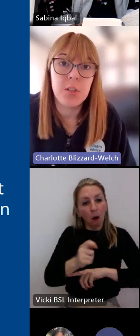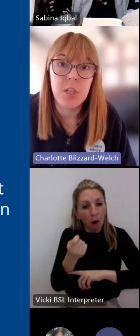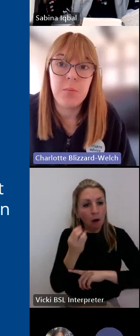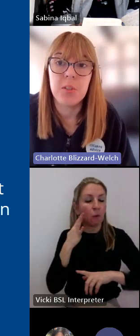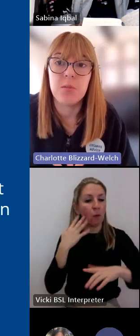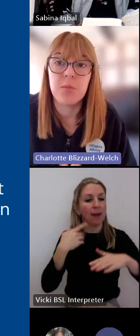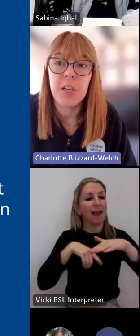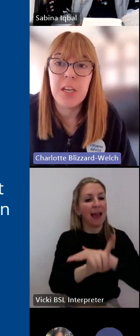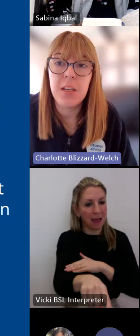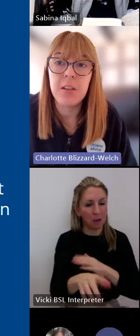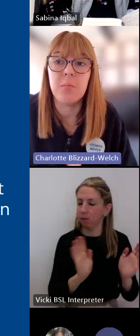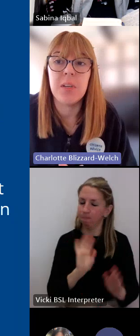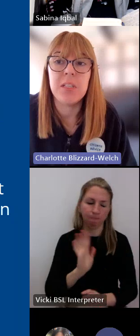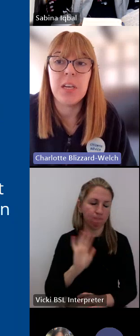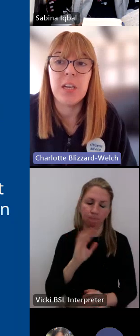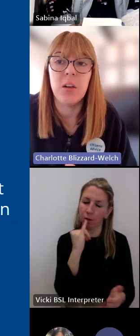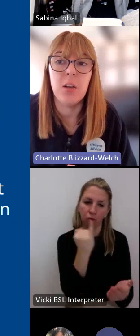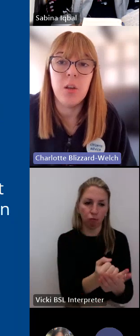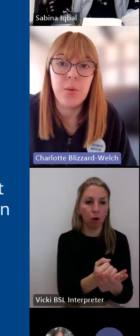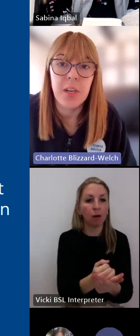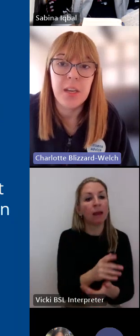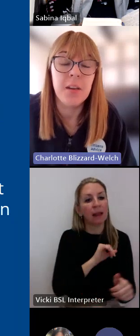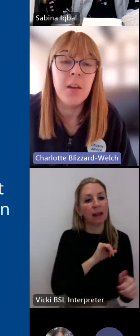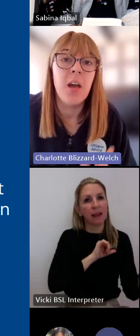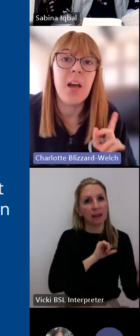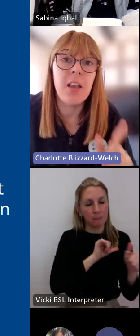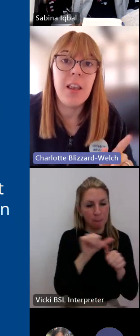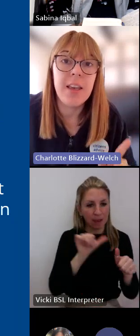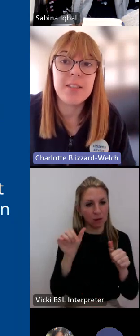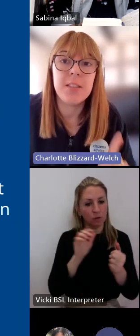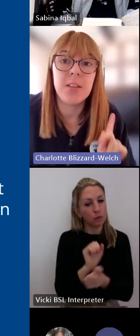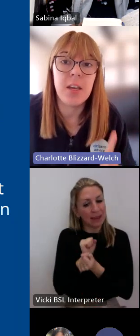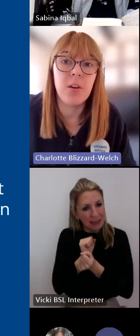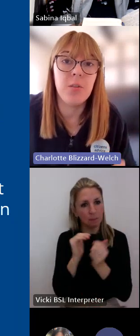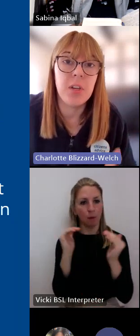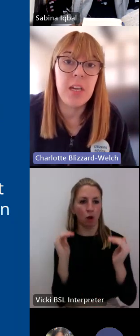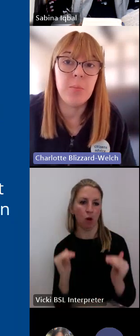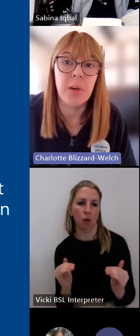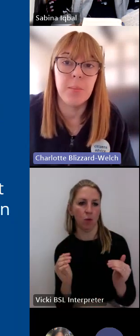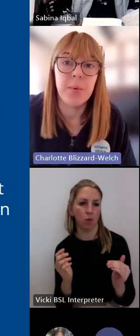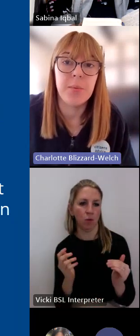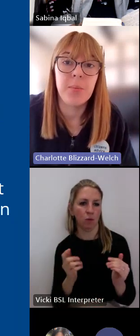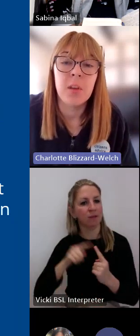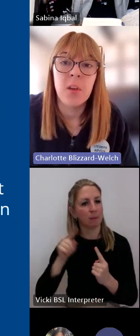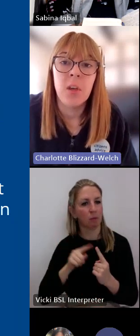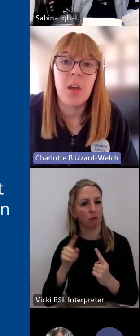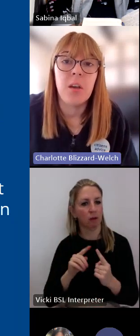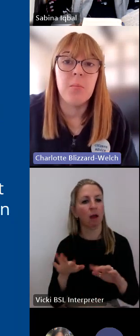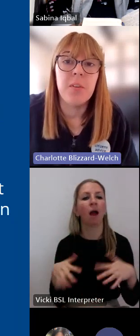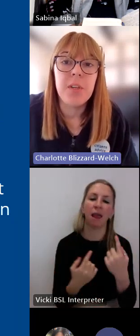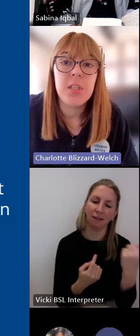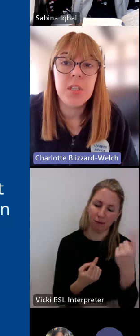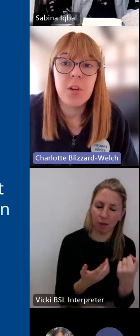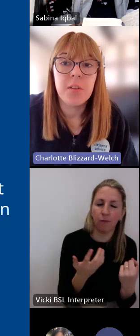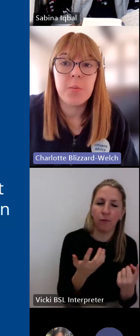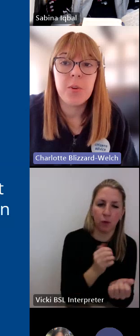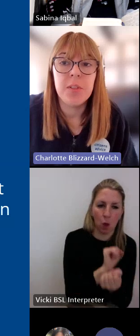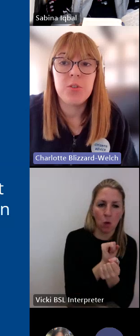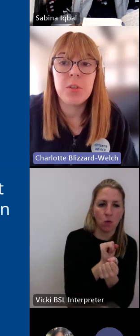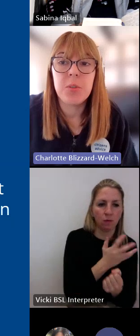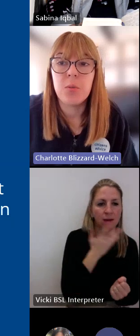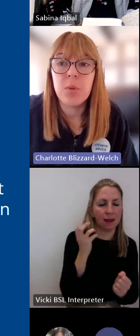It's far cheaper to reheat than maintain a low heat unless they own a heat pump. Fitting